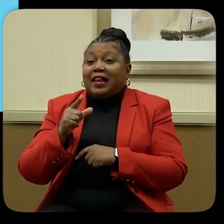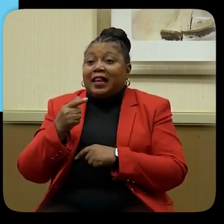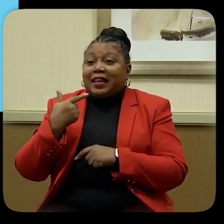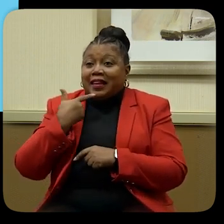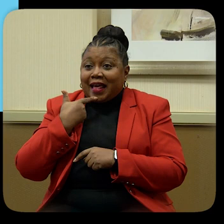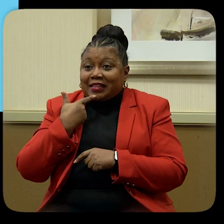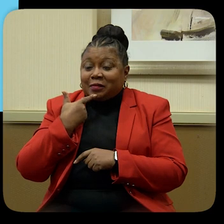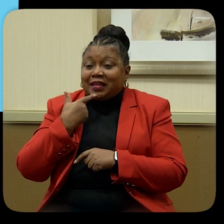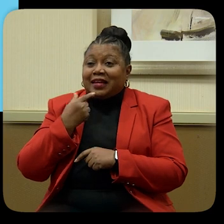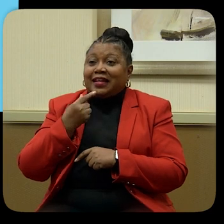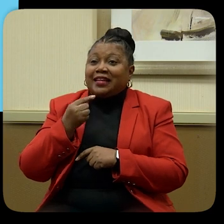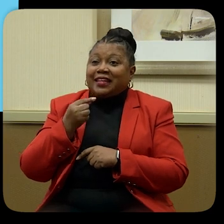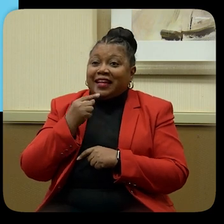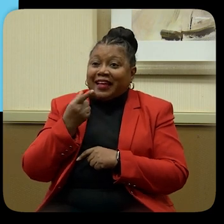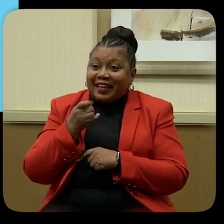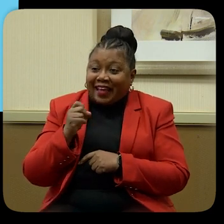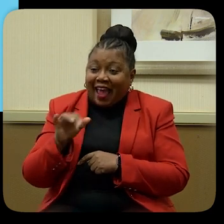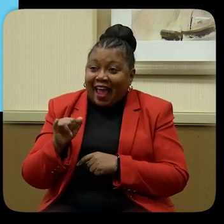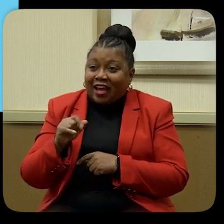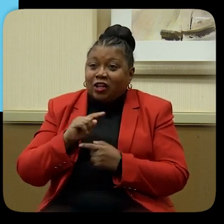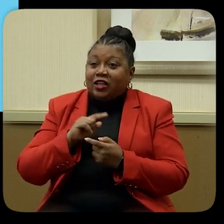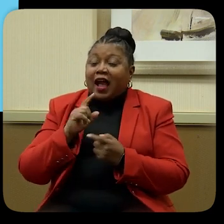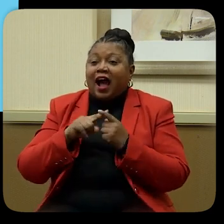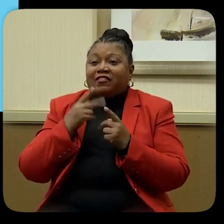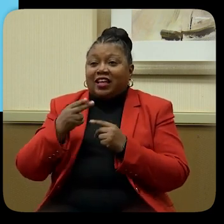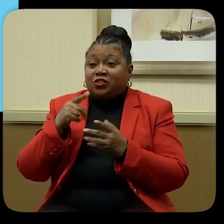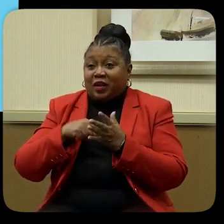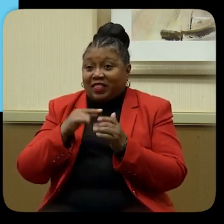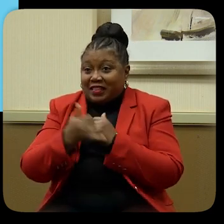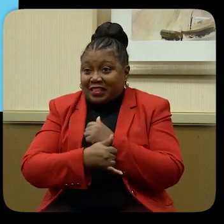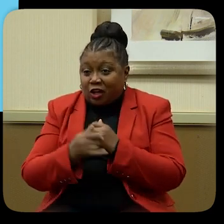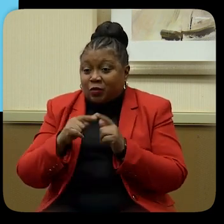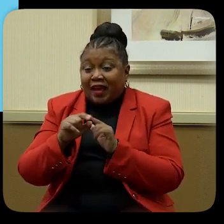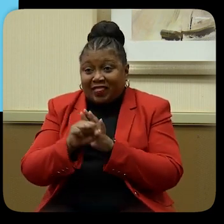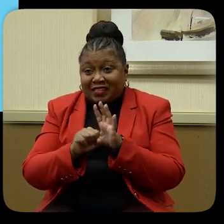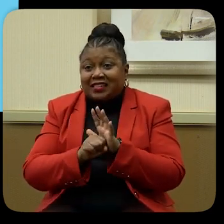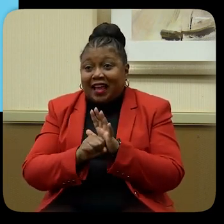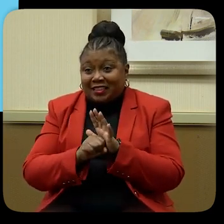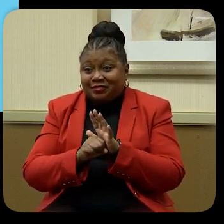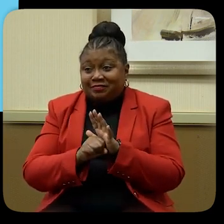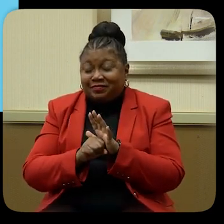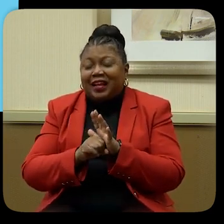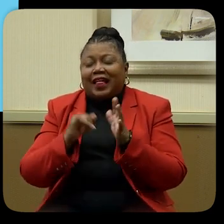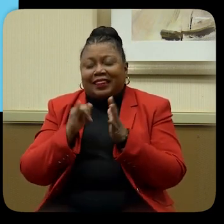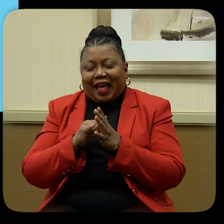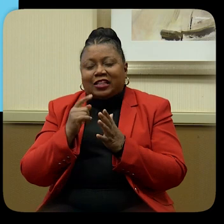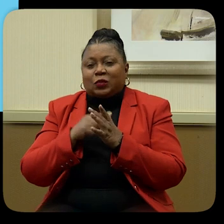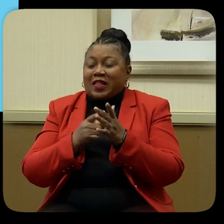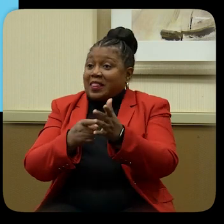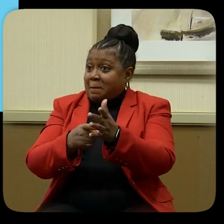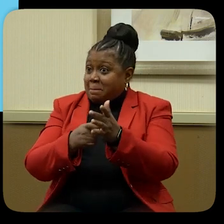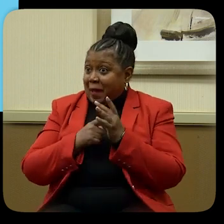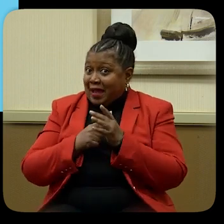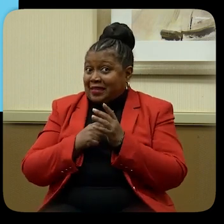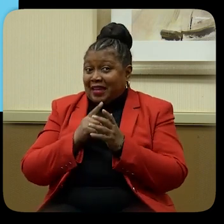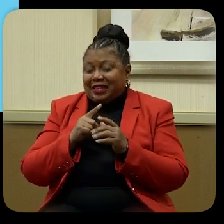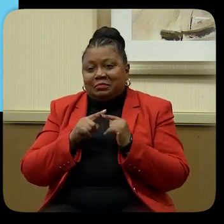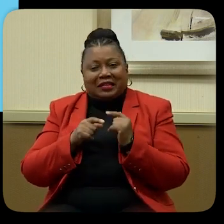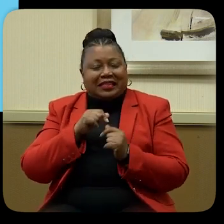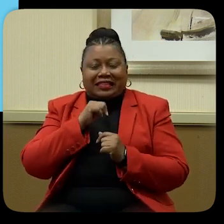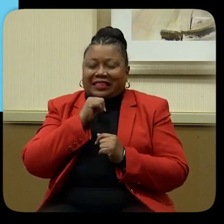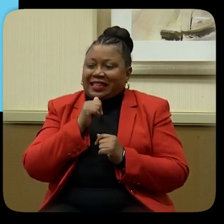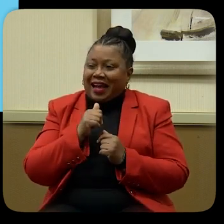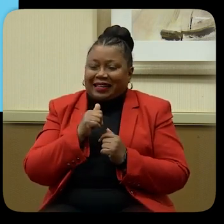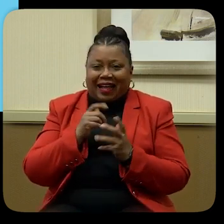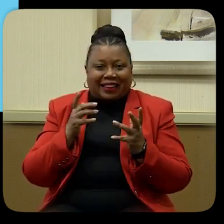gay, bisexual, and transgender people in the history of this country and this state. So that's what the mandate is, but there's